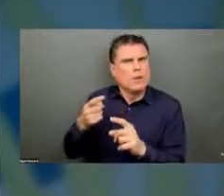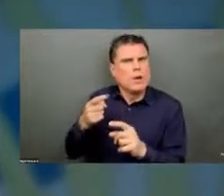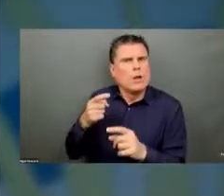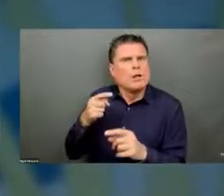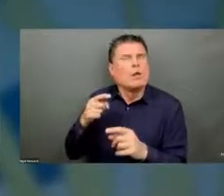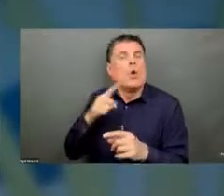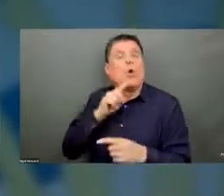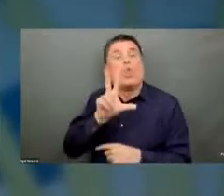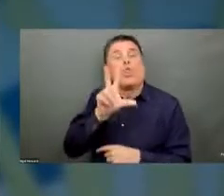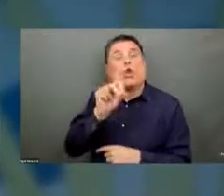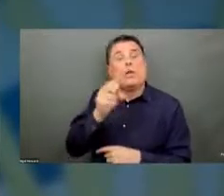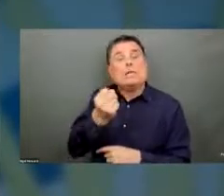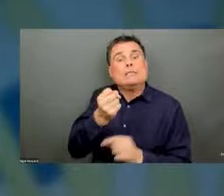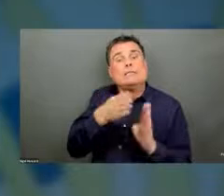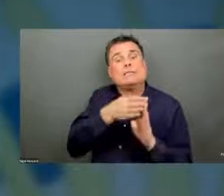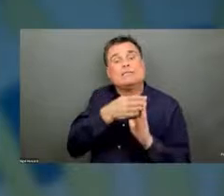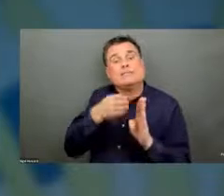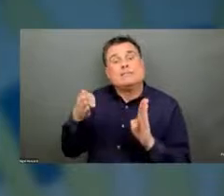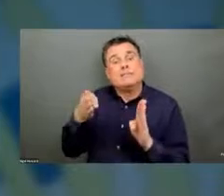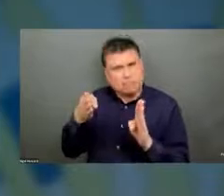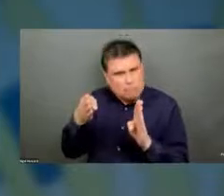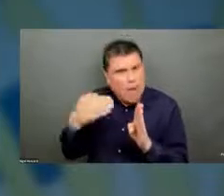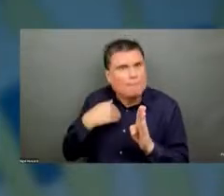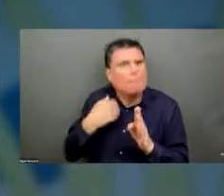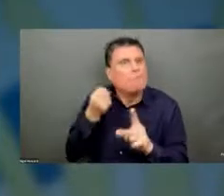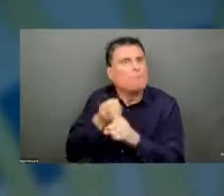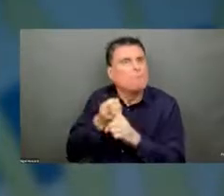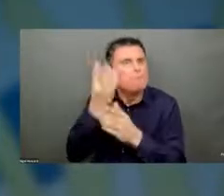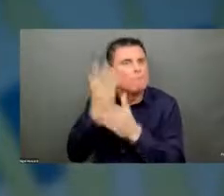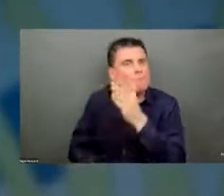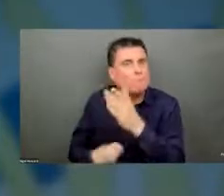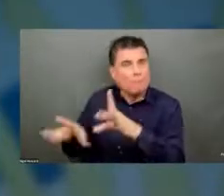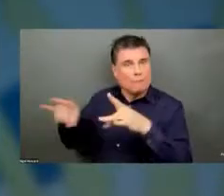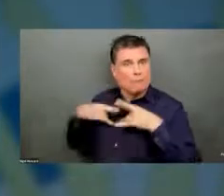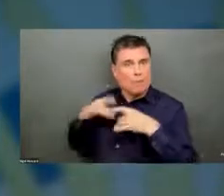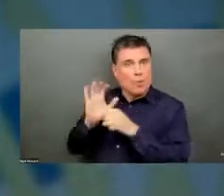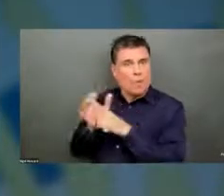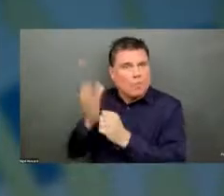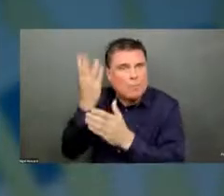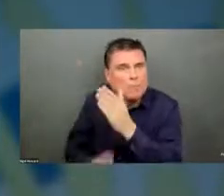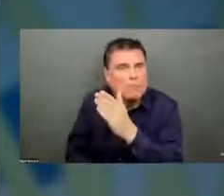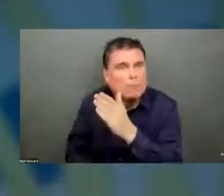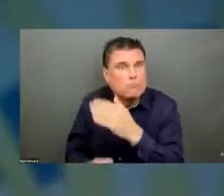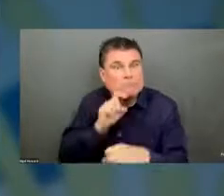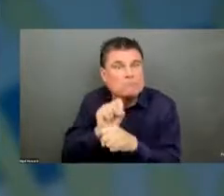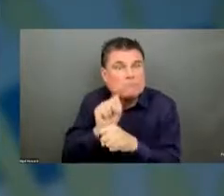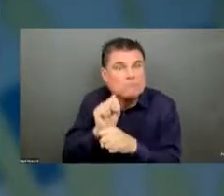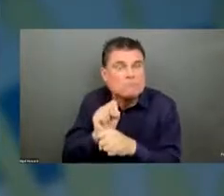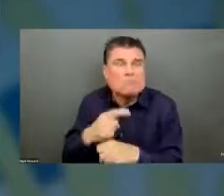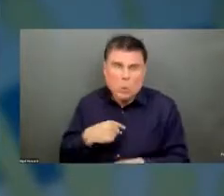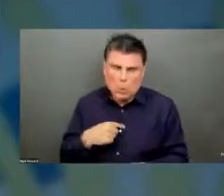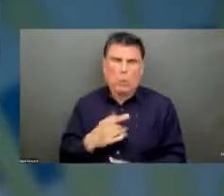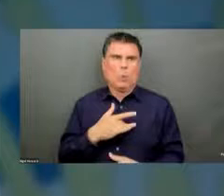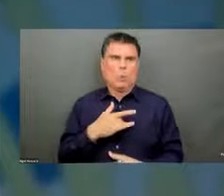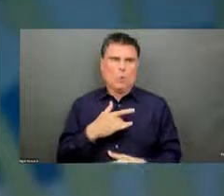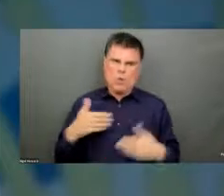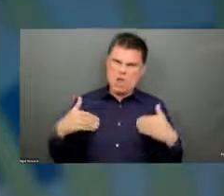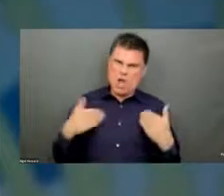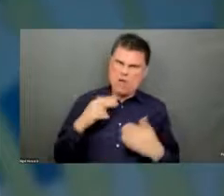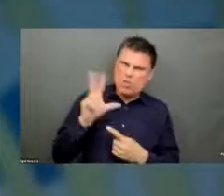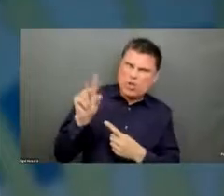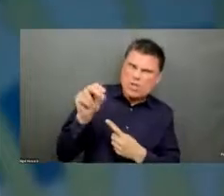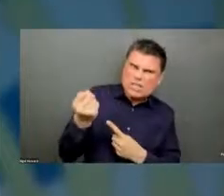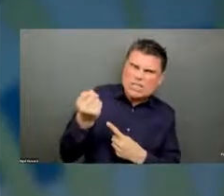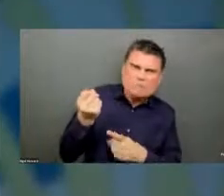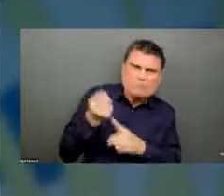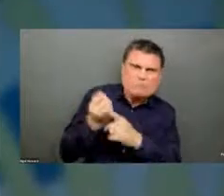COVID-19, and that is a tragedy that we now know can be prevented.